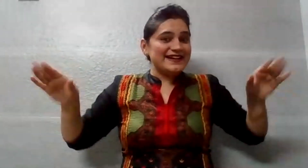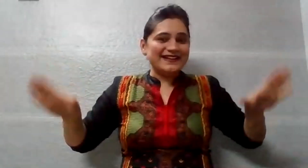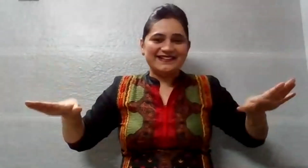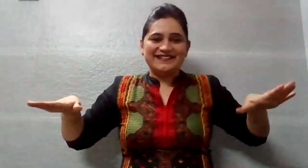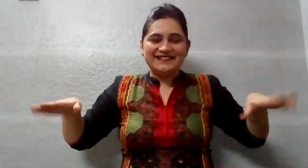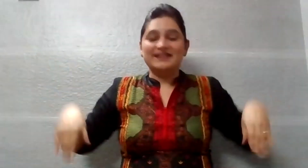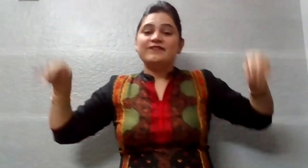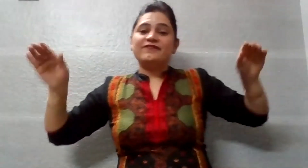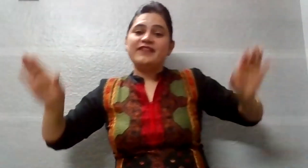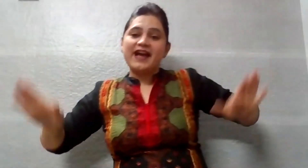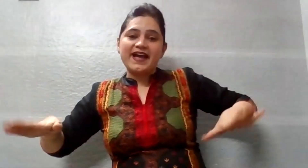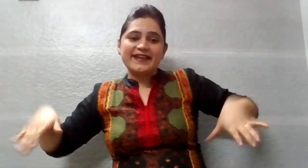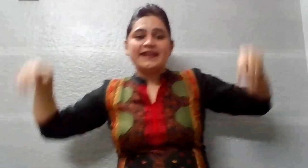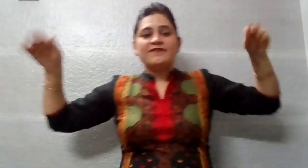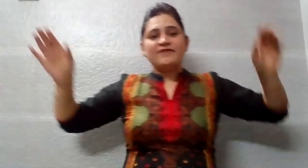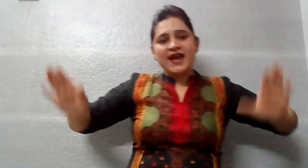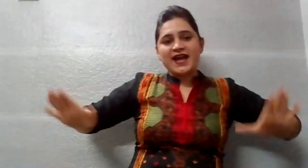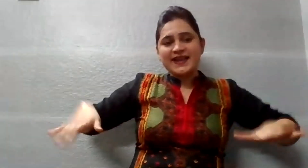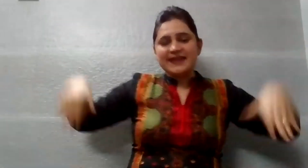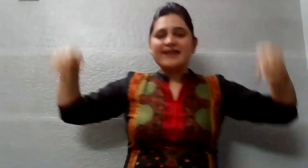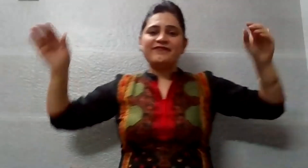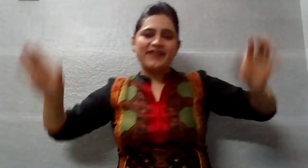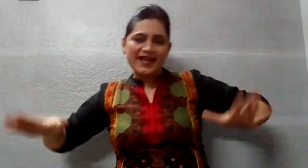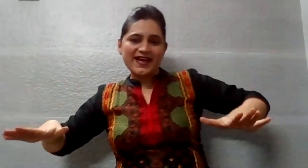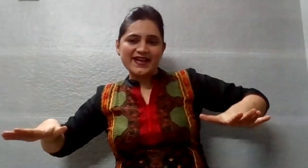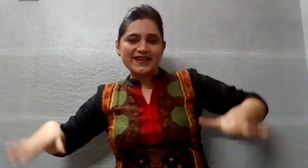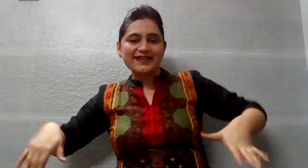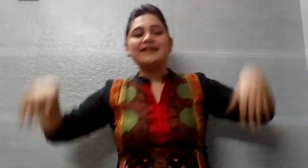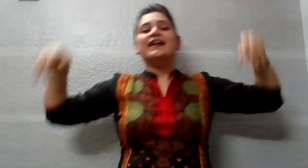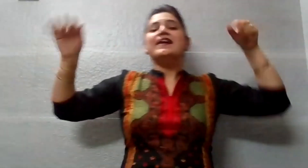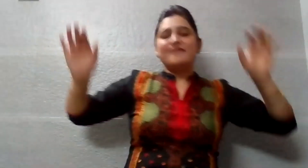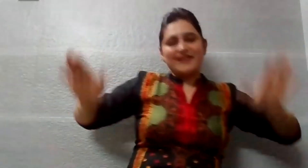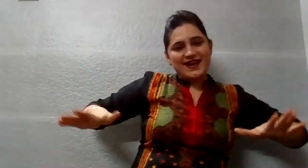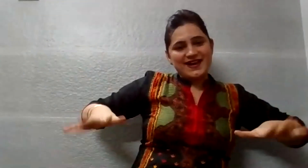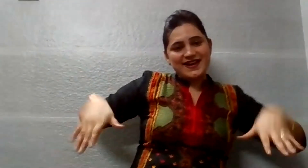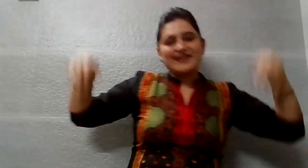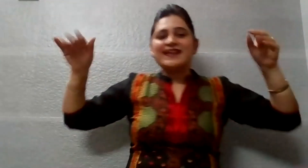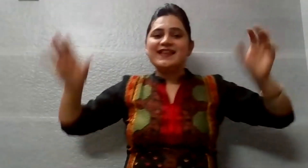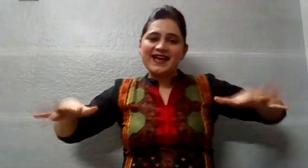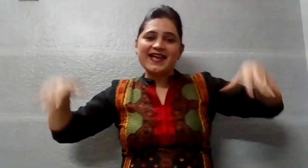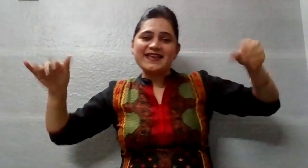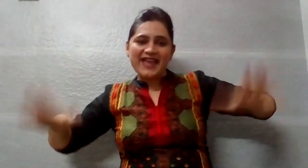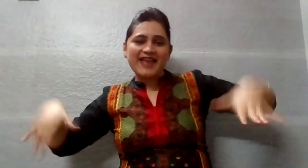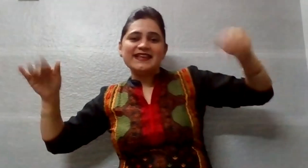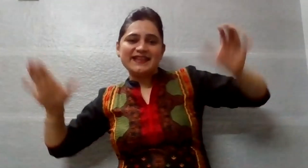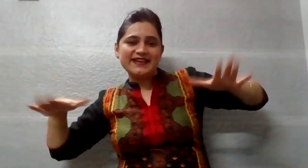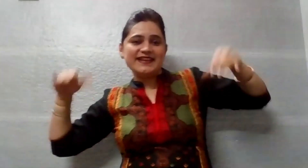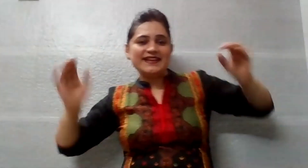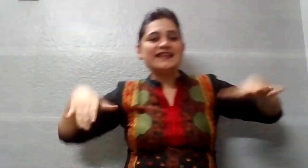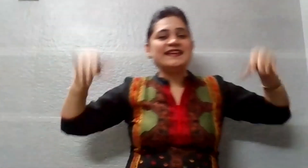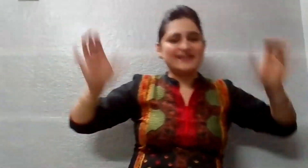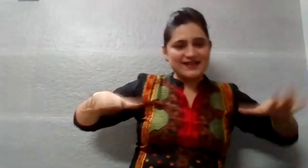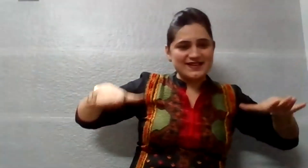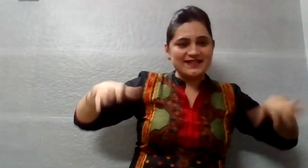Eagle! Fly, fly, fly, fly, fly like an